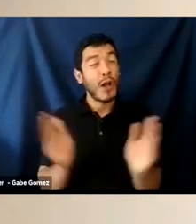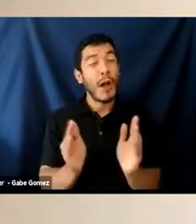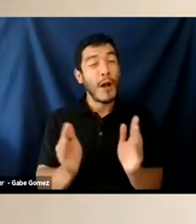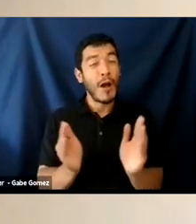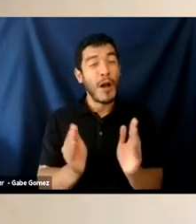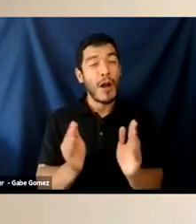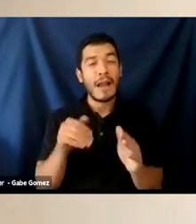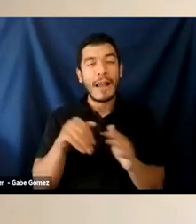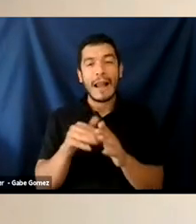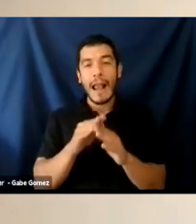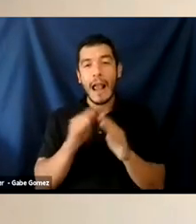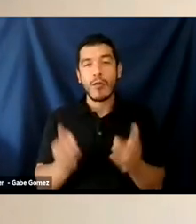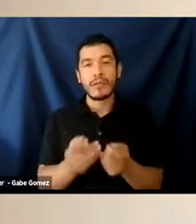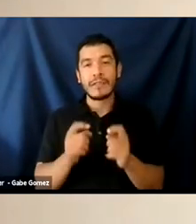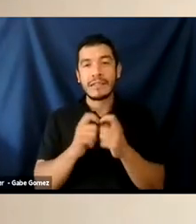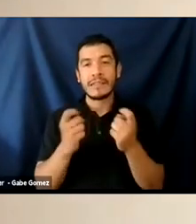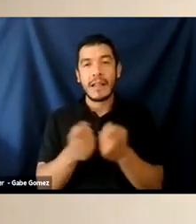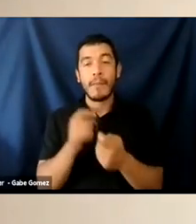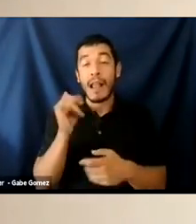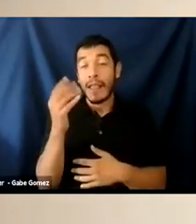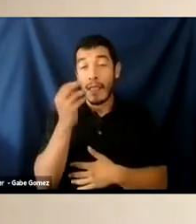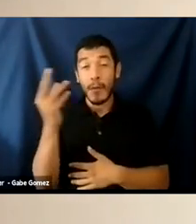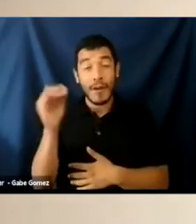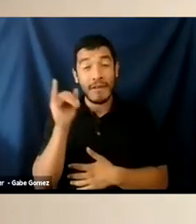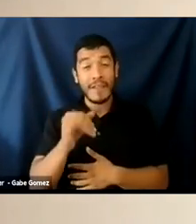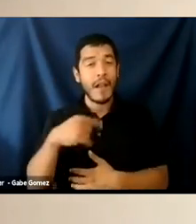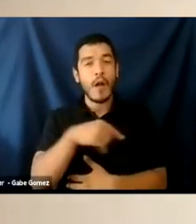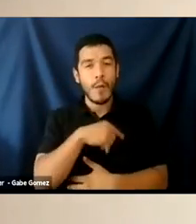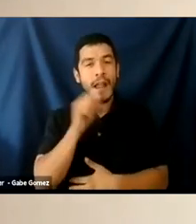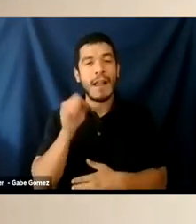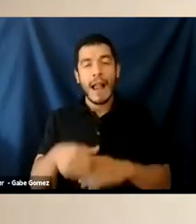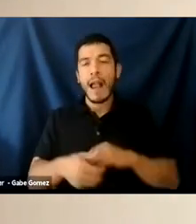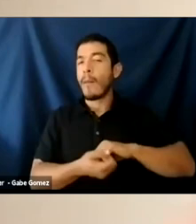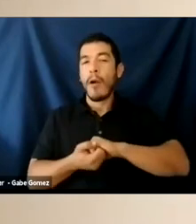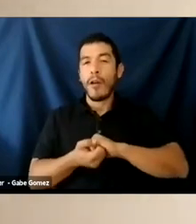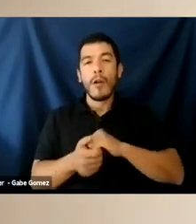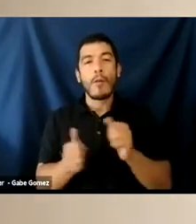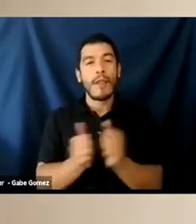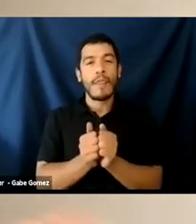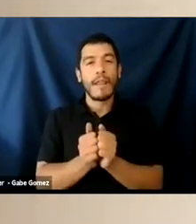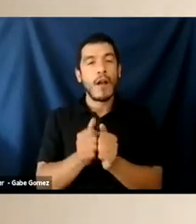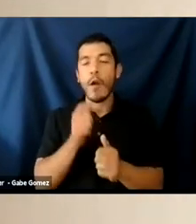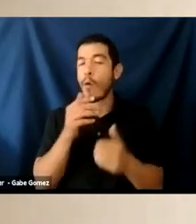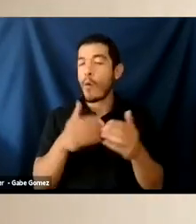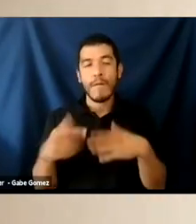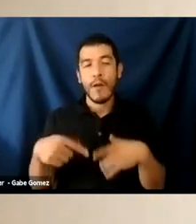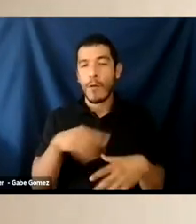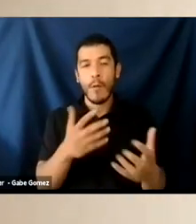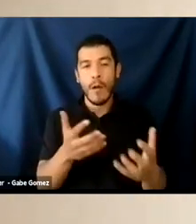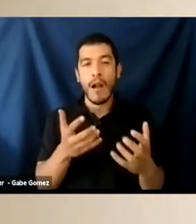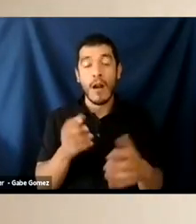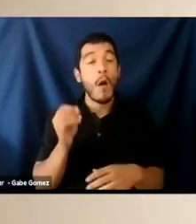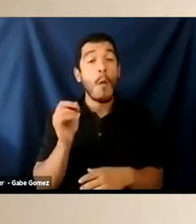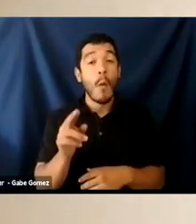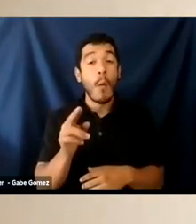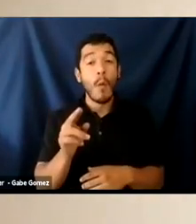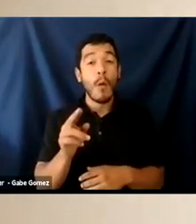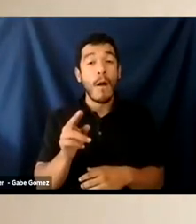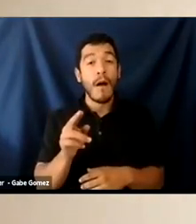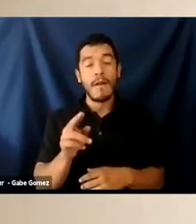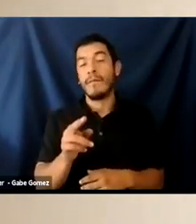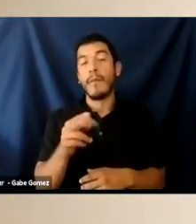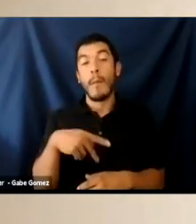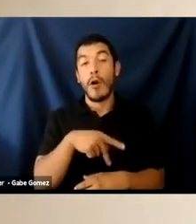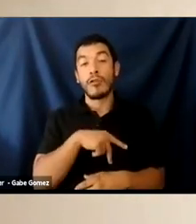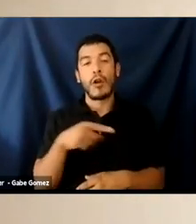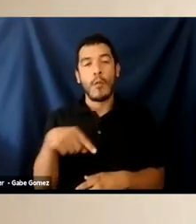concentrated in-house teams. And the beauty of that is that we get to partner with whoever we want, or more pertinently, we